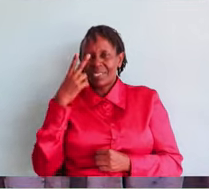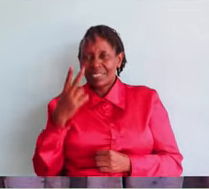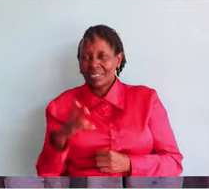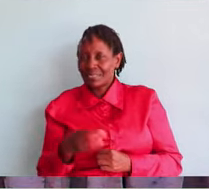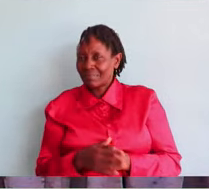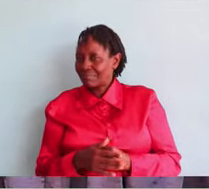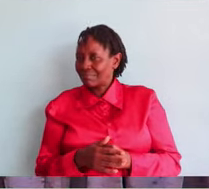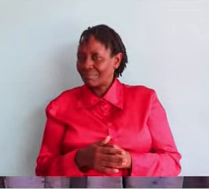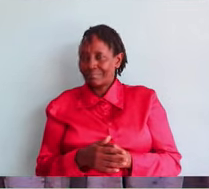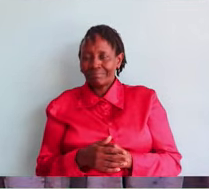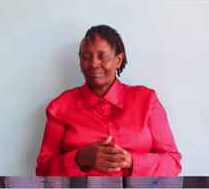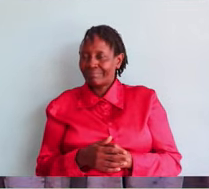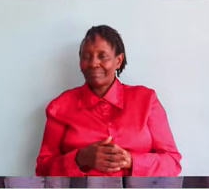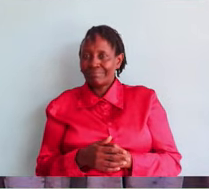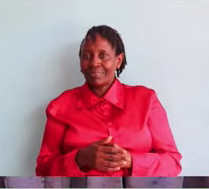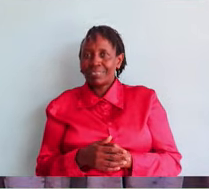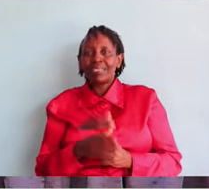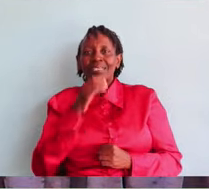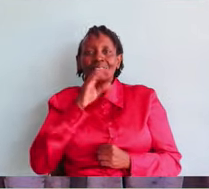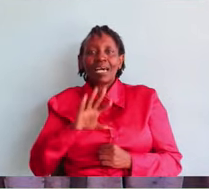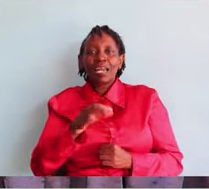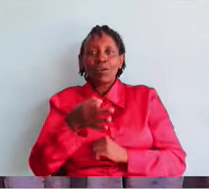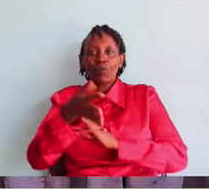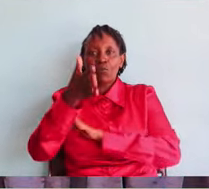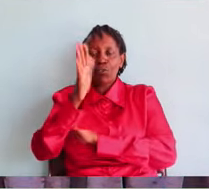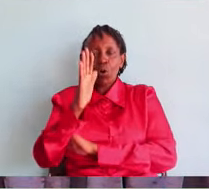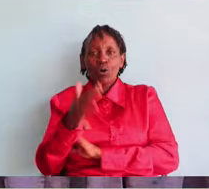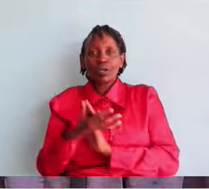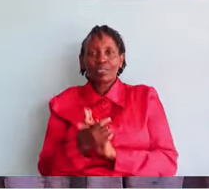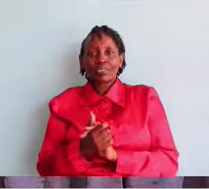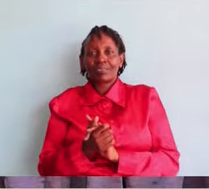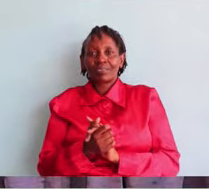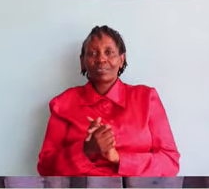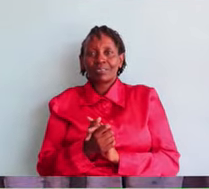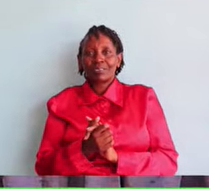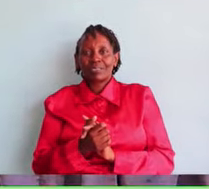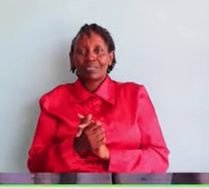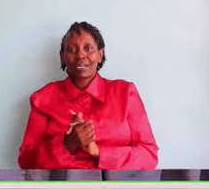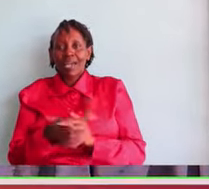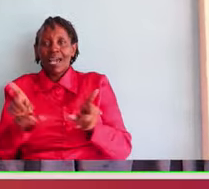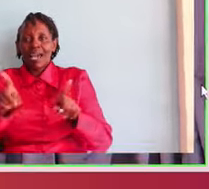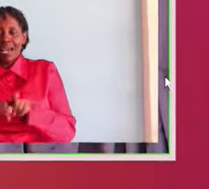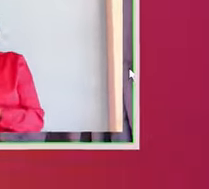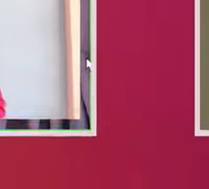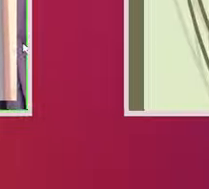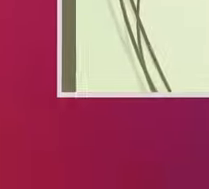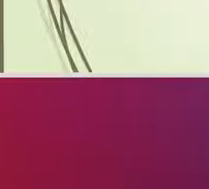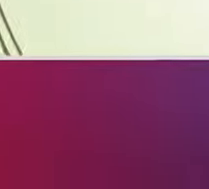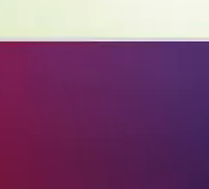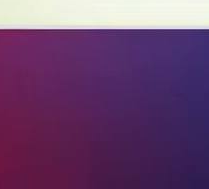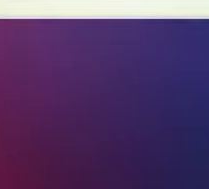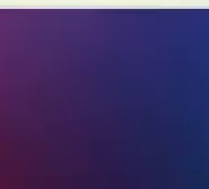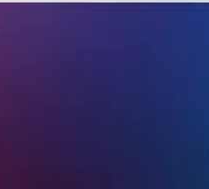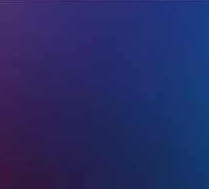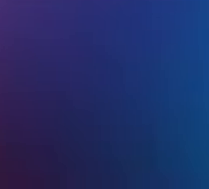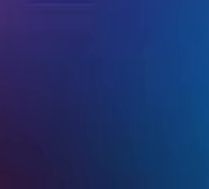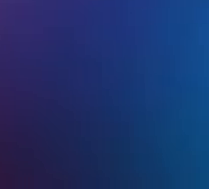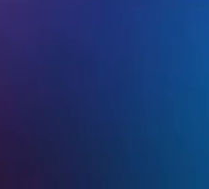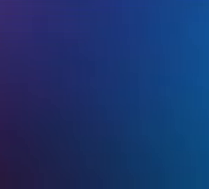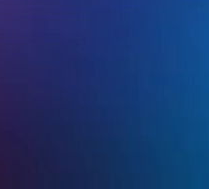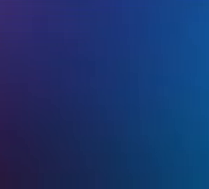wife heard the sound of God, the sound of the Lord God, as he was walking in the garden in the cool of the